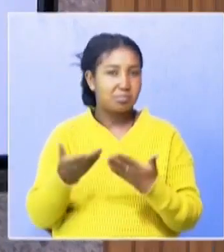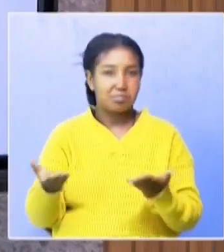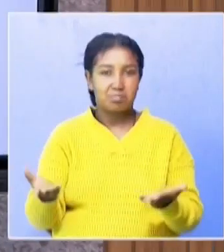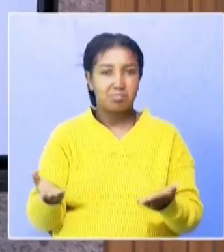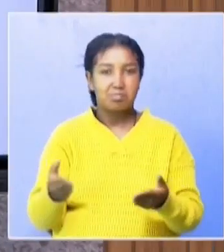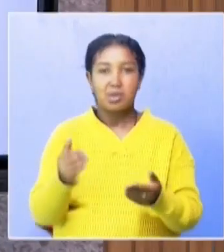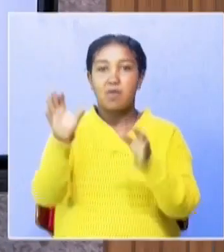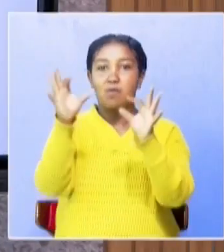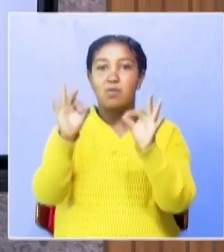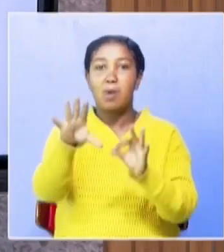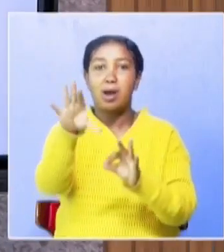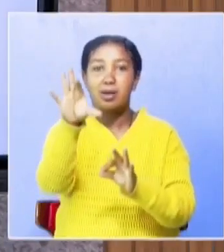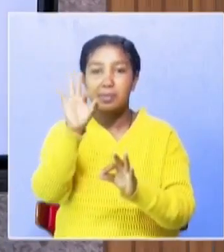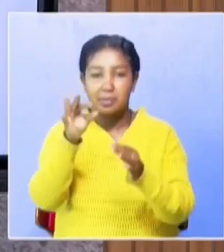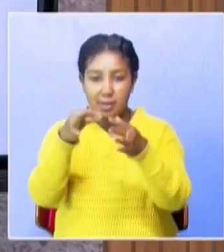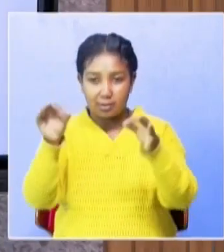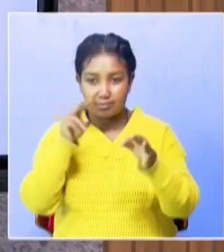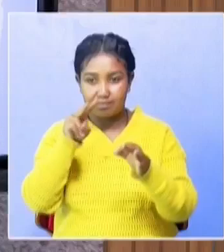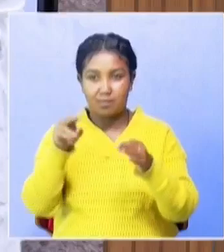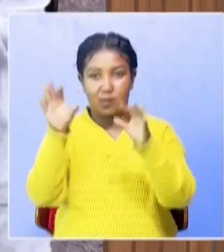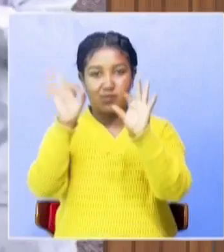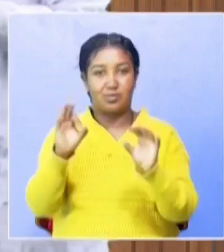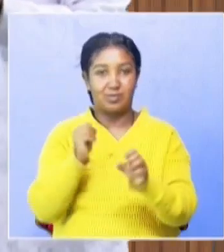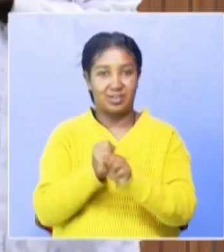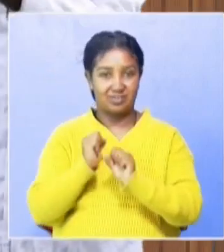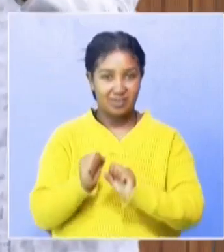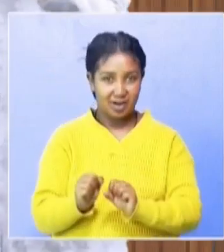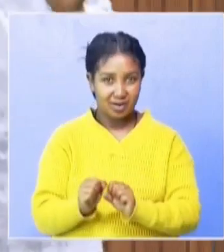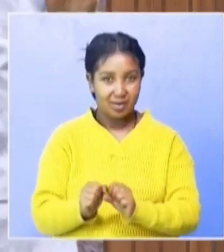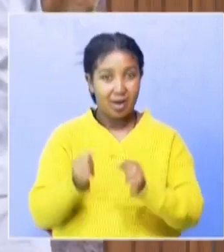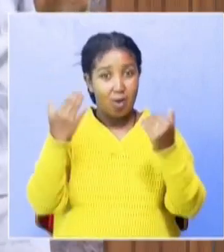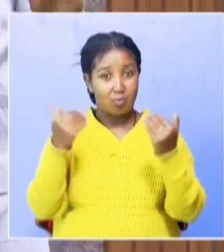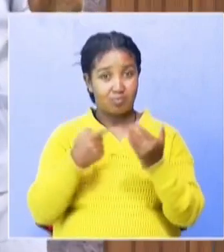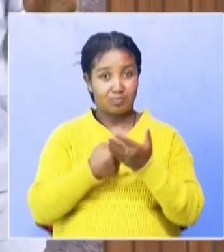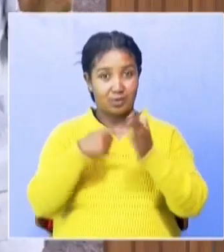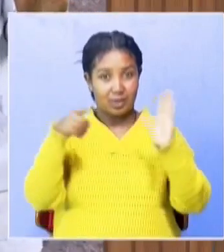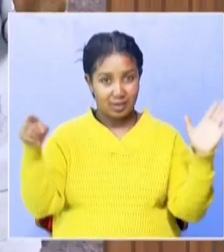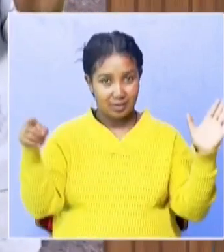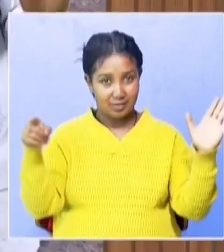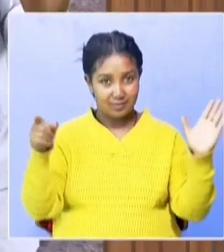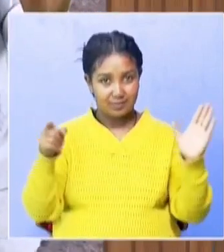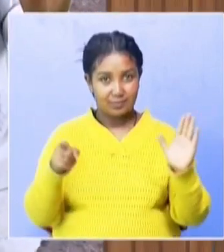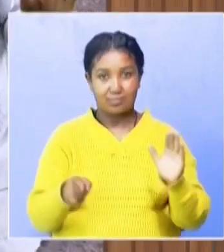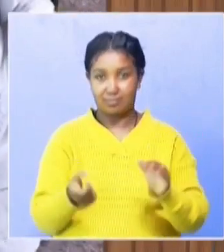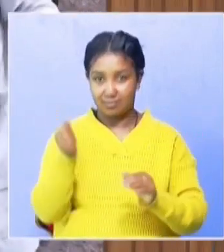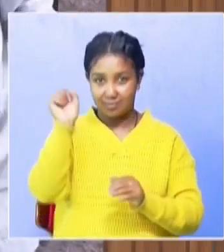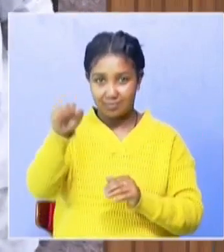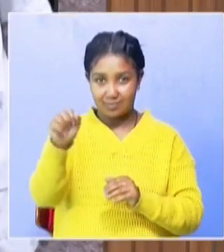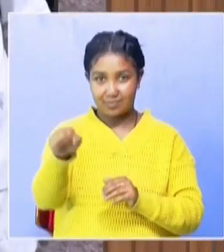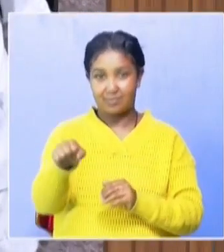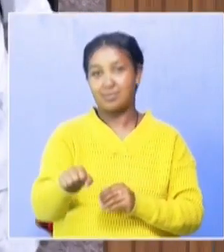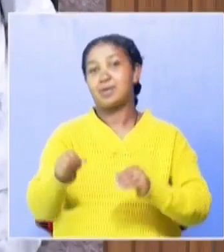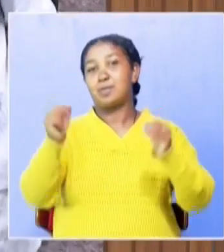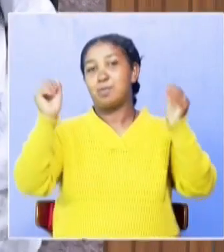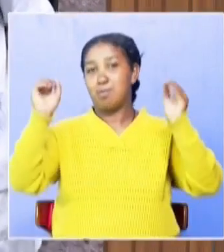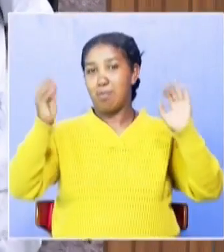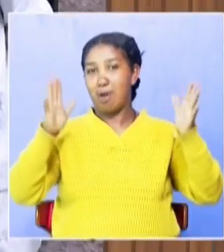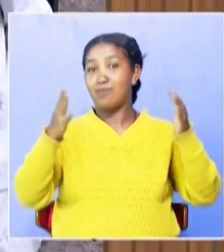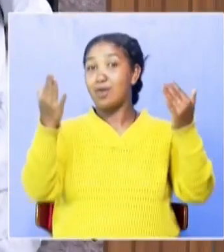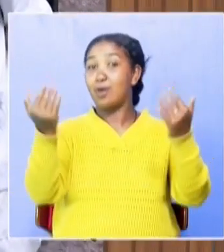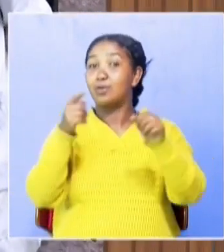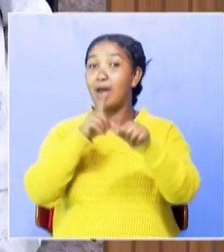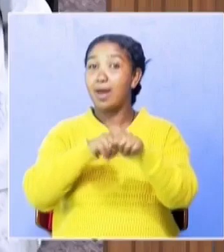can get the form from the given sentence. I hope it's clear. Isn't it? Bravo. Now it is